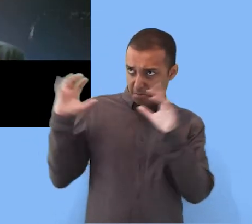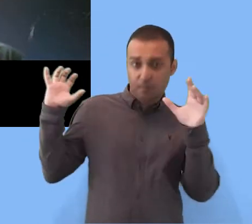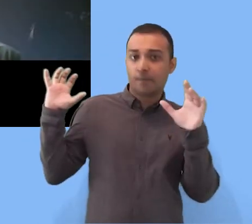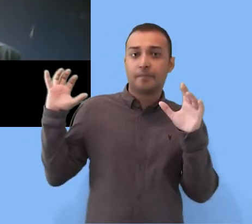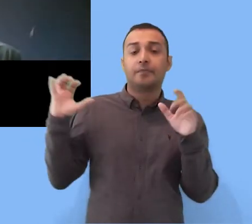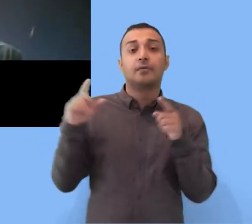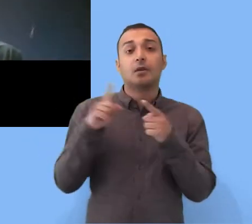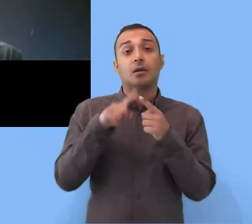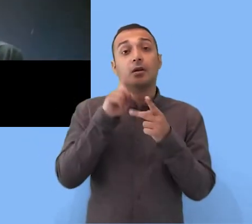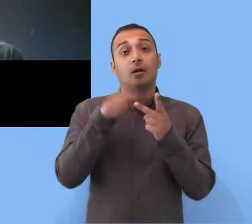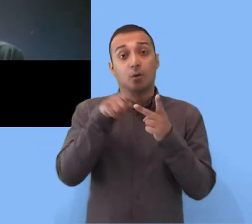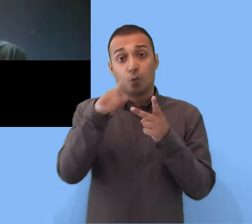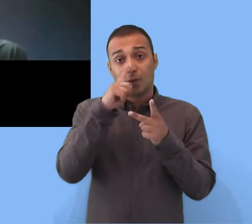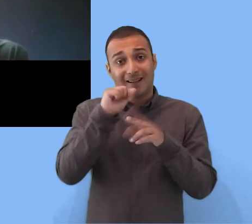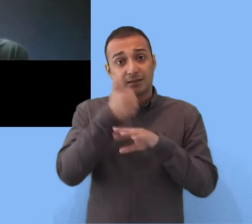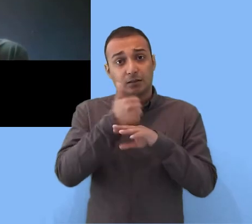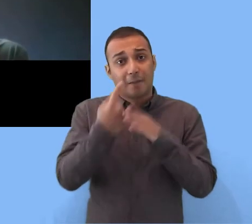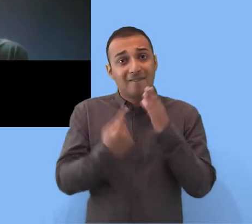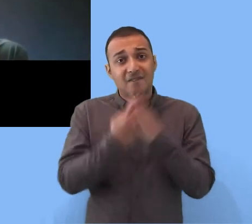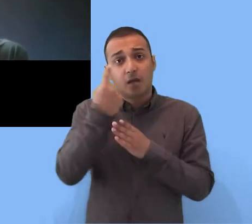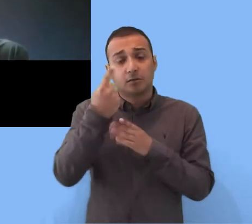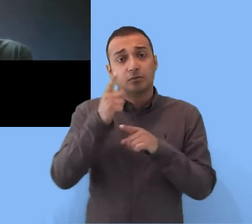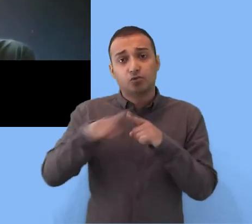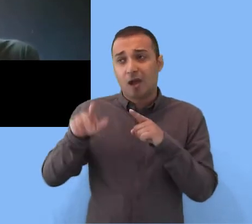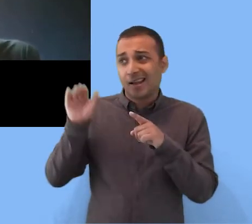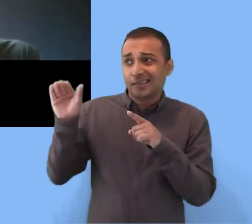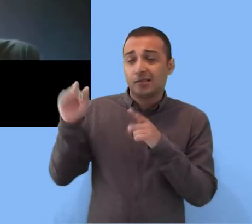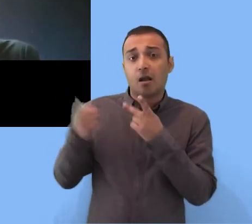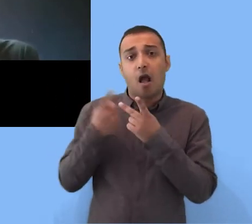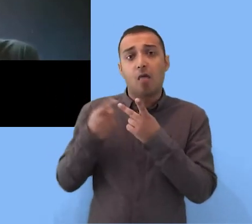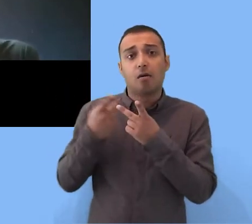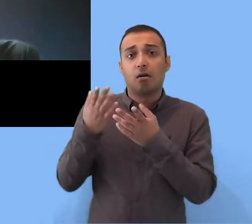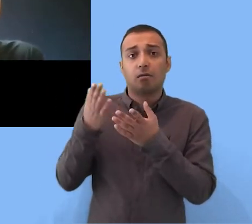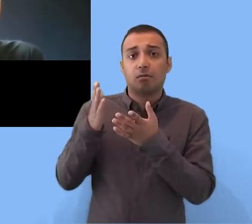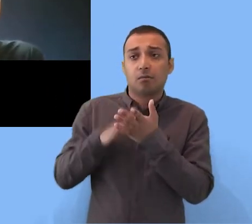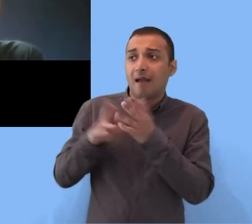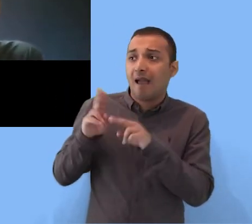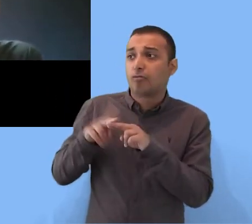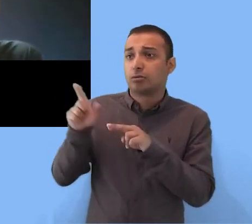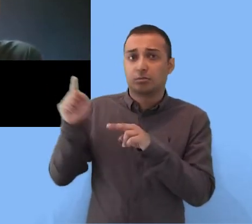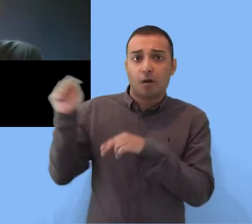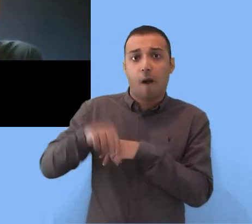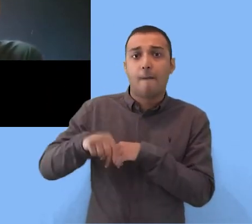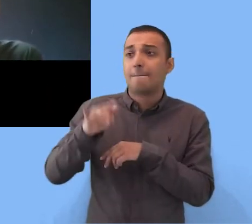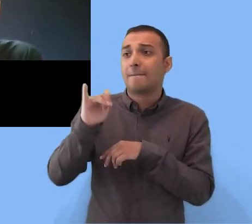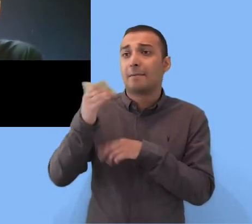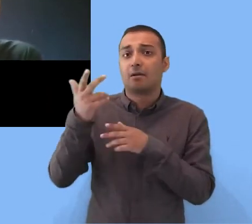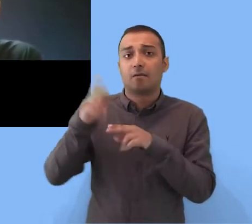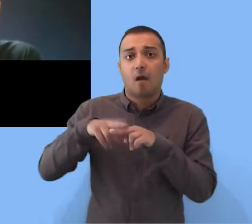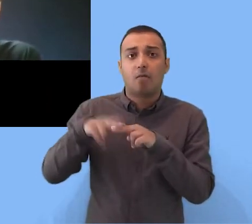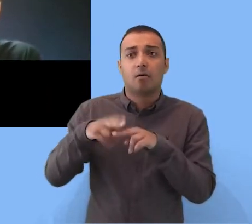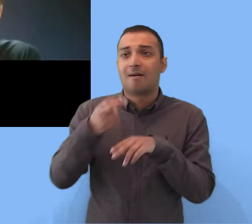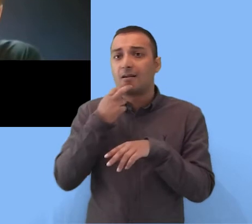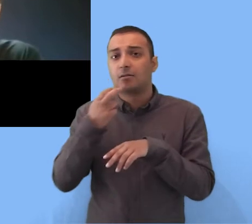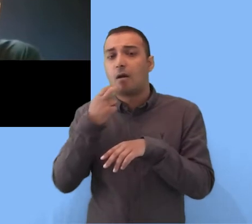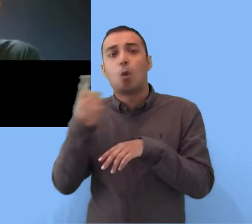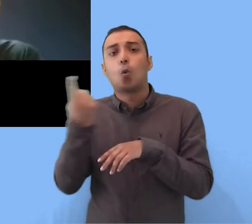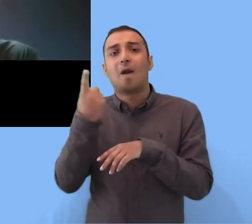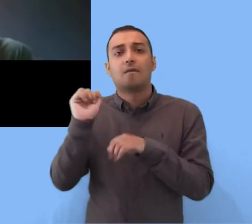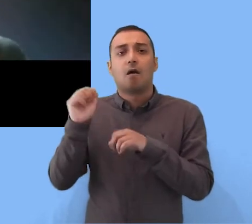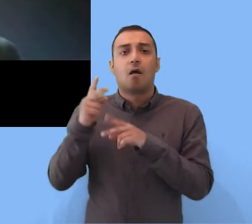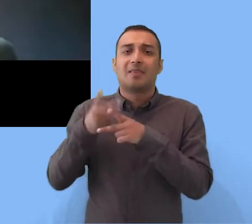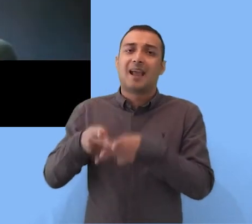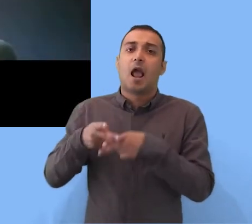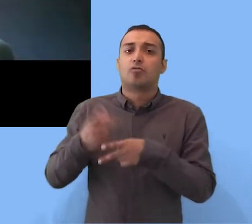in, be it another mom, another dad, auntie, uncle, whoever's the primary carer,